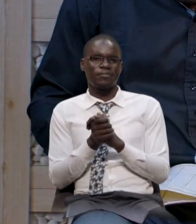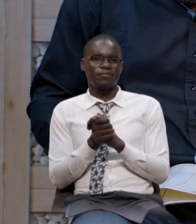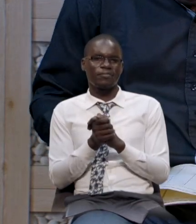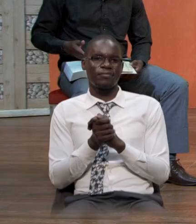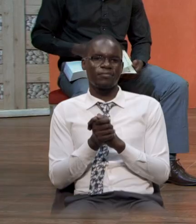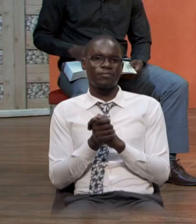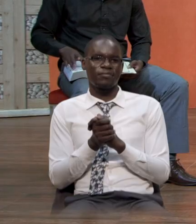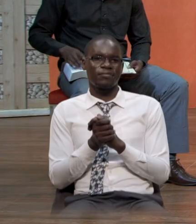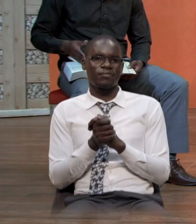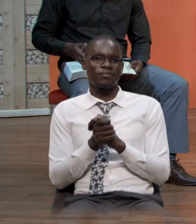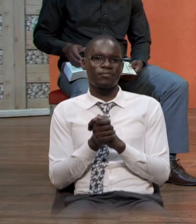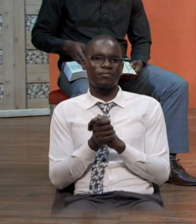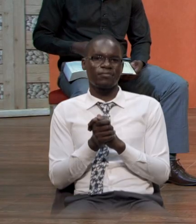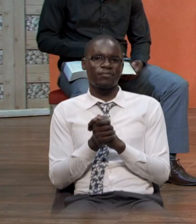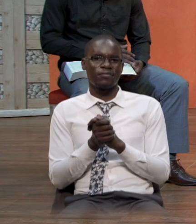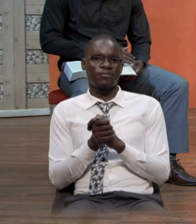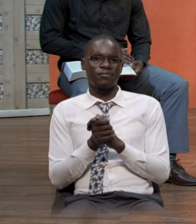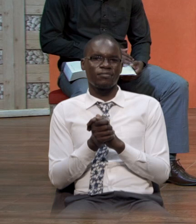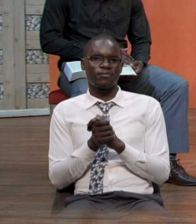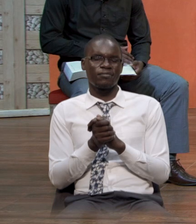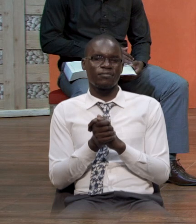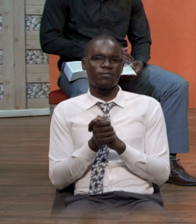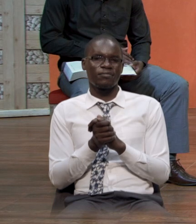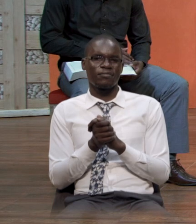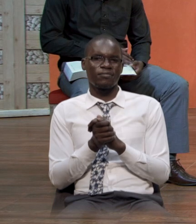and something. So and my knowledge is